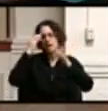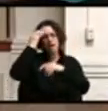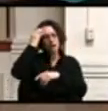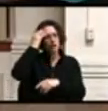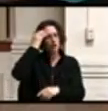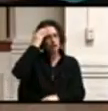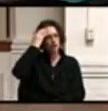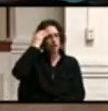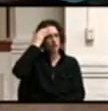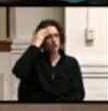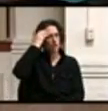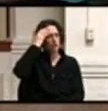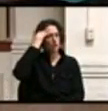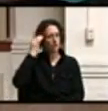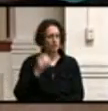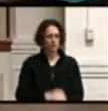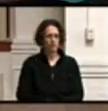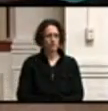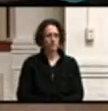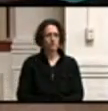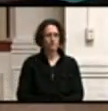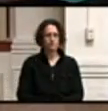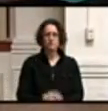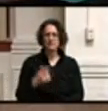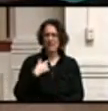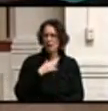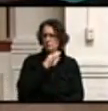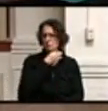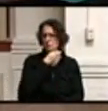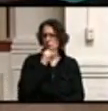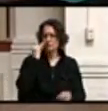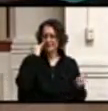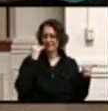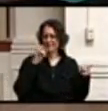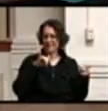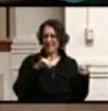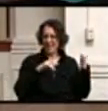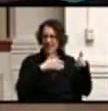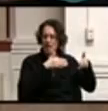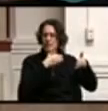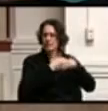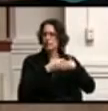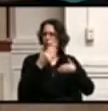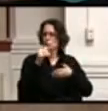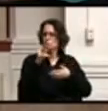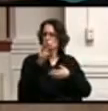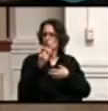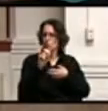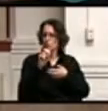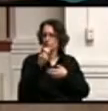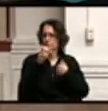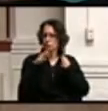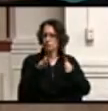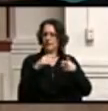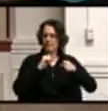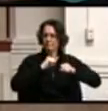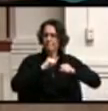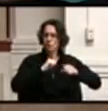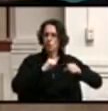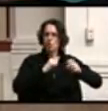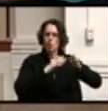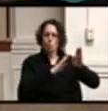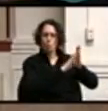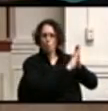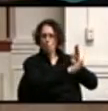In terms of this proposal and the number of spaces that might be required, and that was an option for additional employee